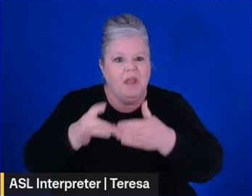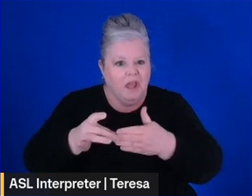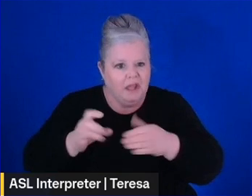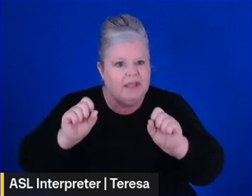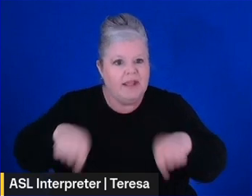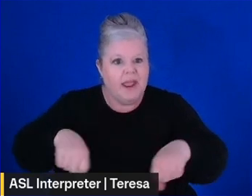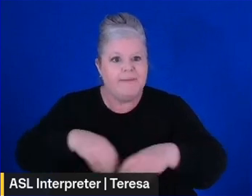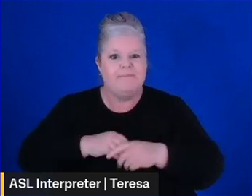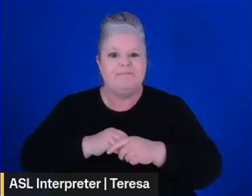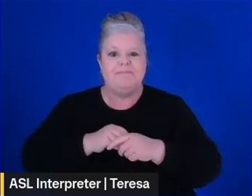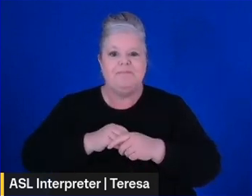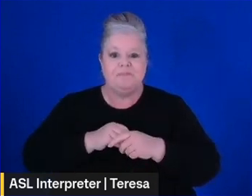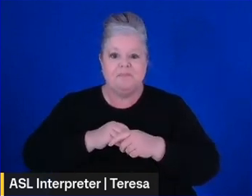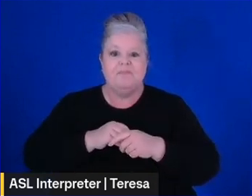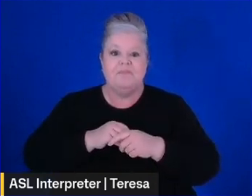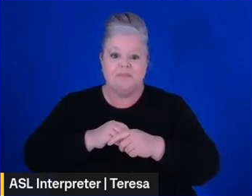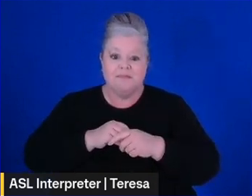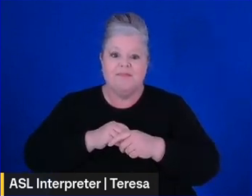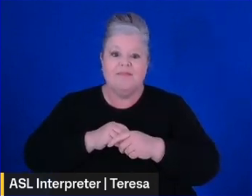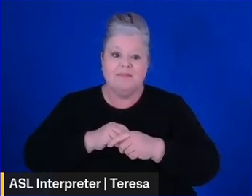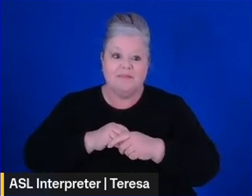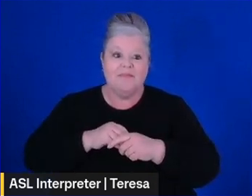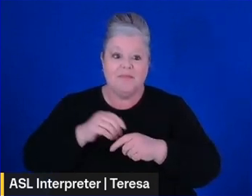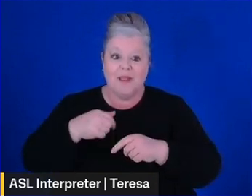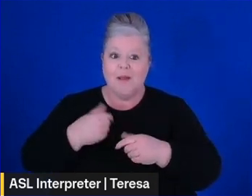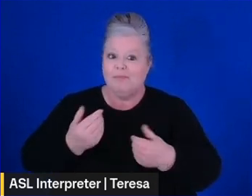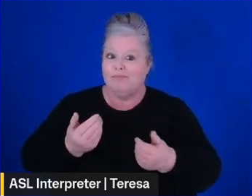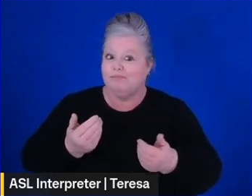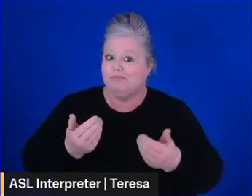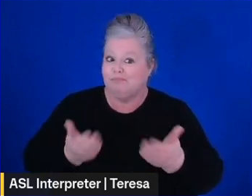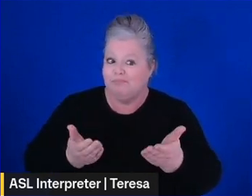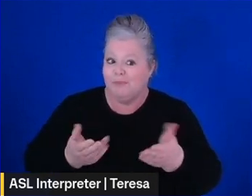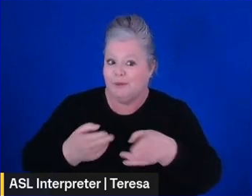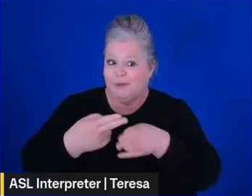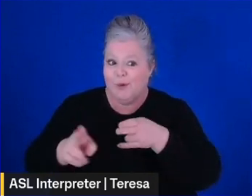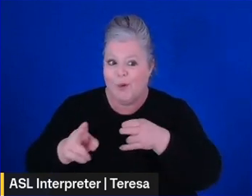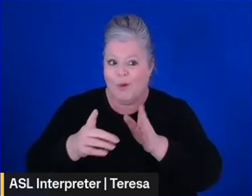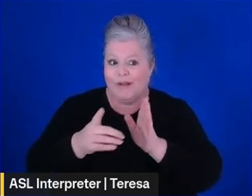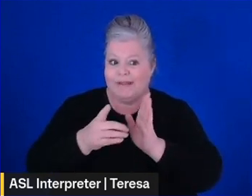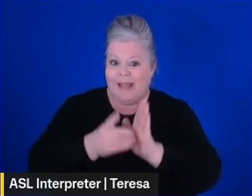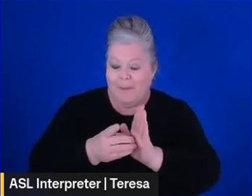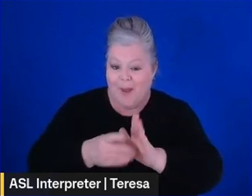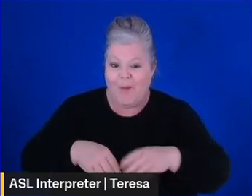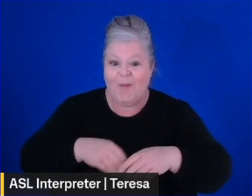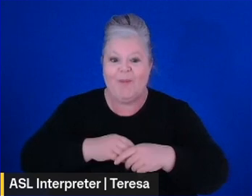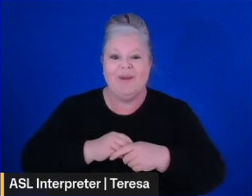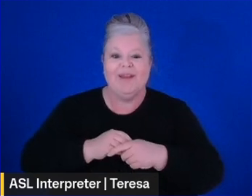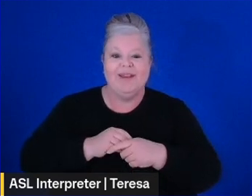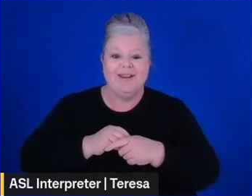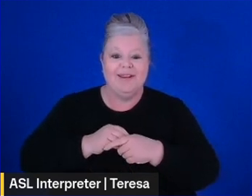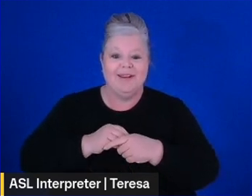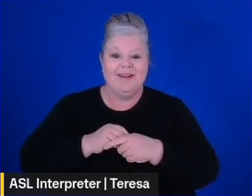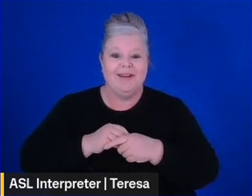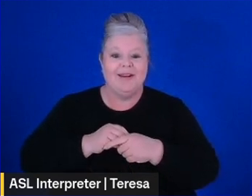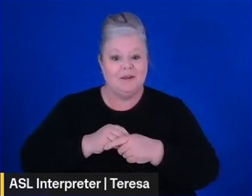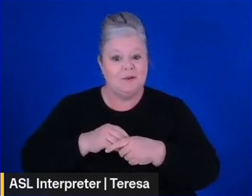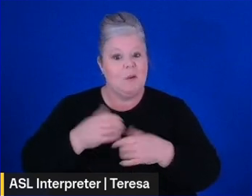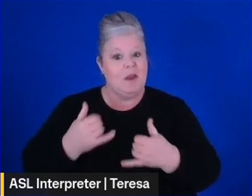Now I propose a short demonstration. So I will